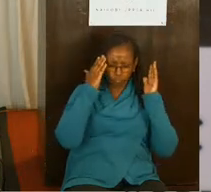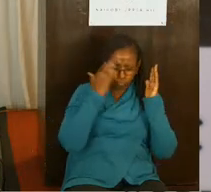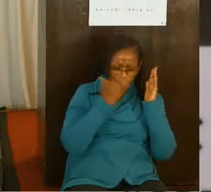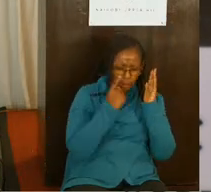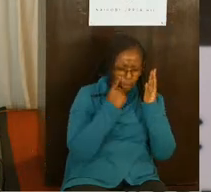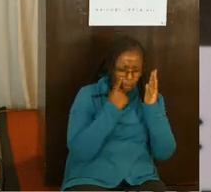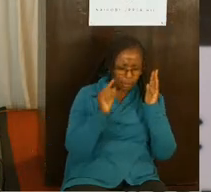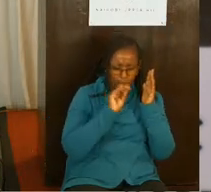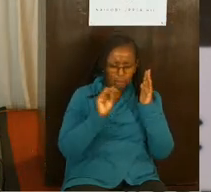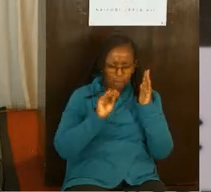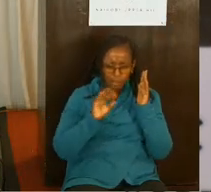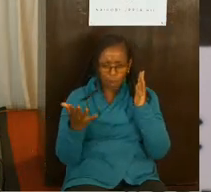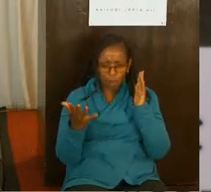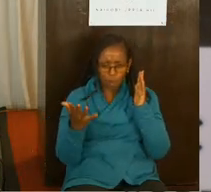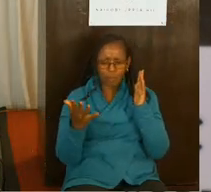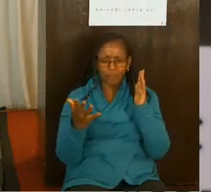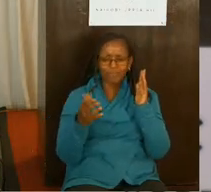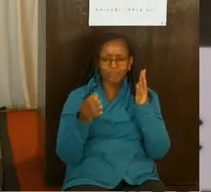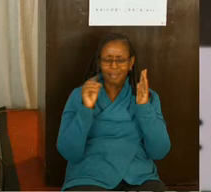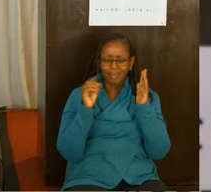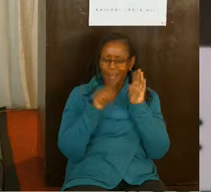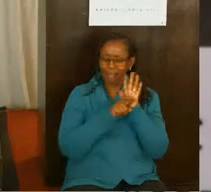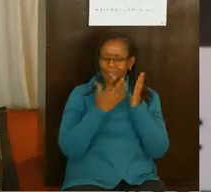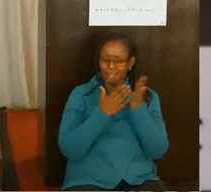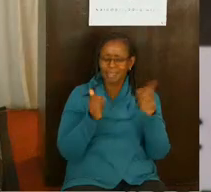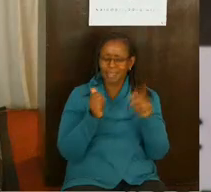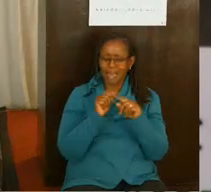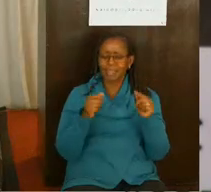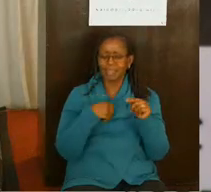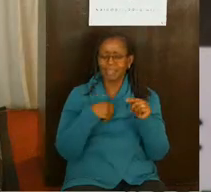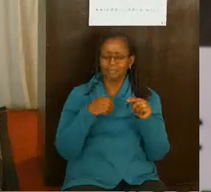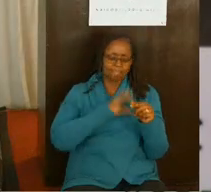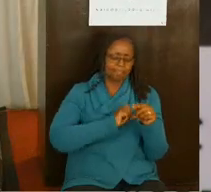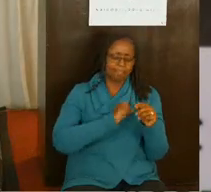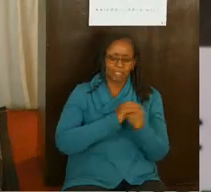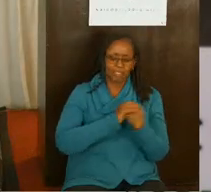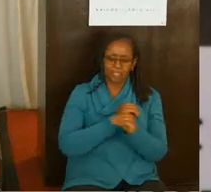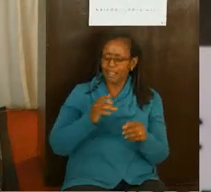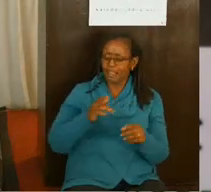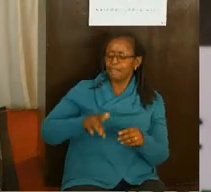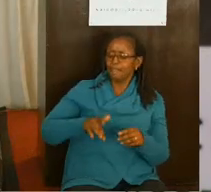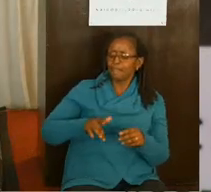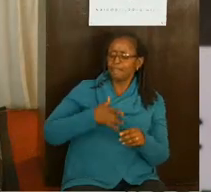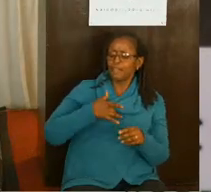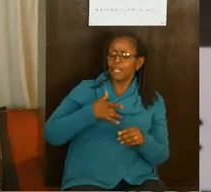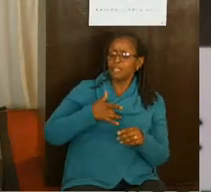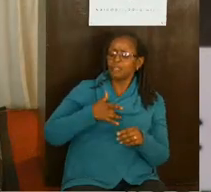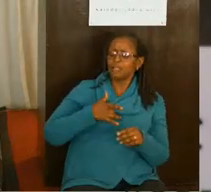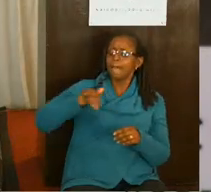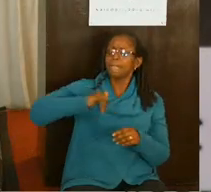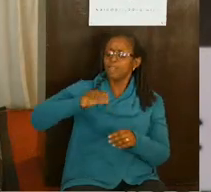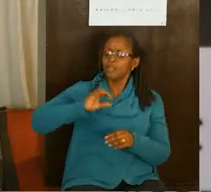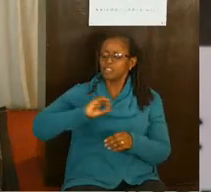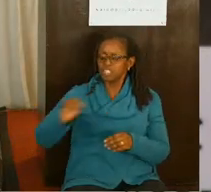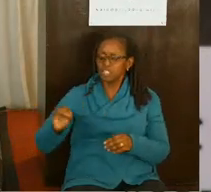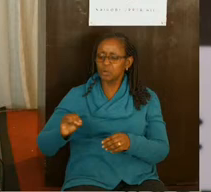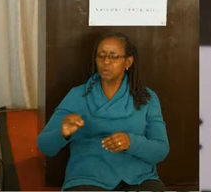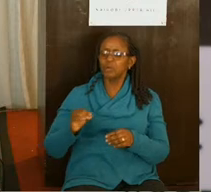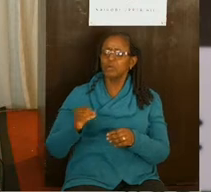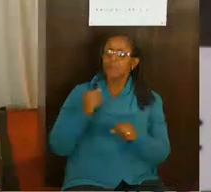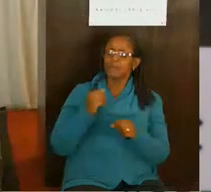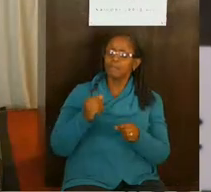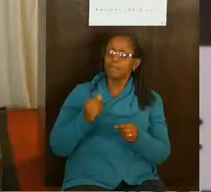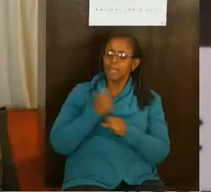Integrity intolerance lack of empathy exclusion fear because we define respect to mean